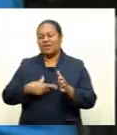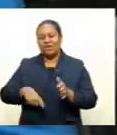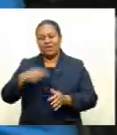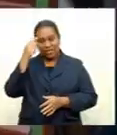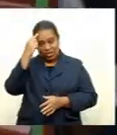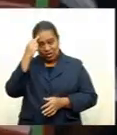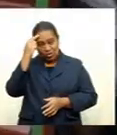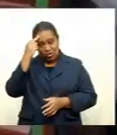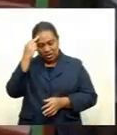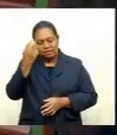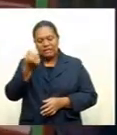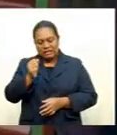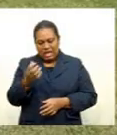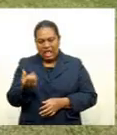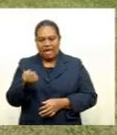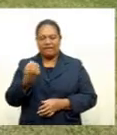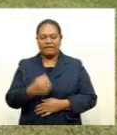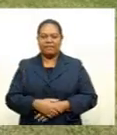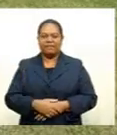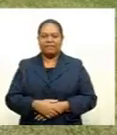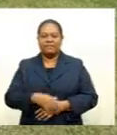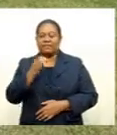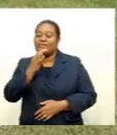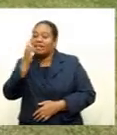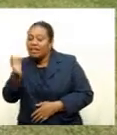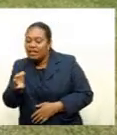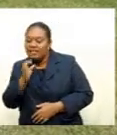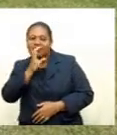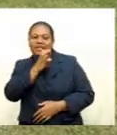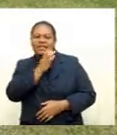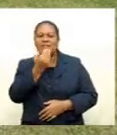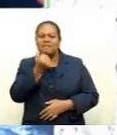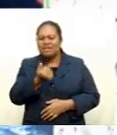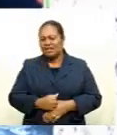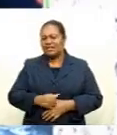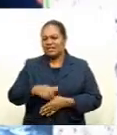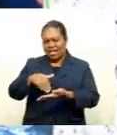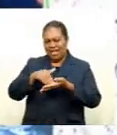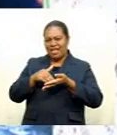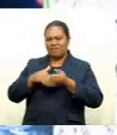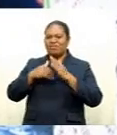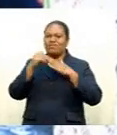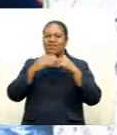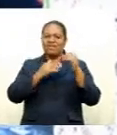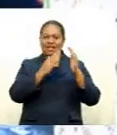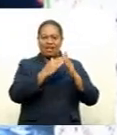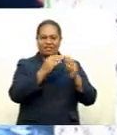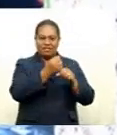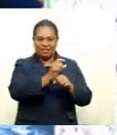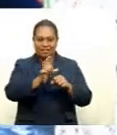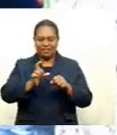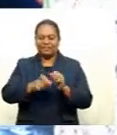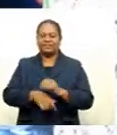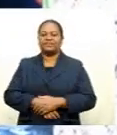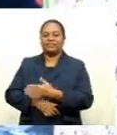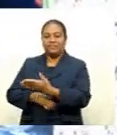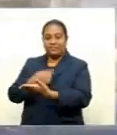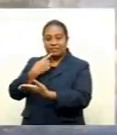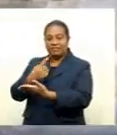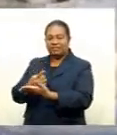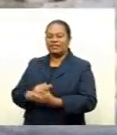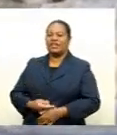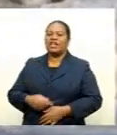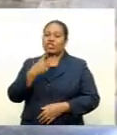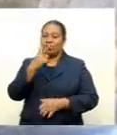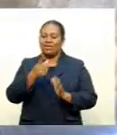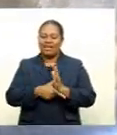bakery was still alive. I asked my cousin to help build this bakery. A former baker at Hot Bread Kitchen, Sivoi bakes twice